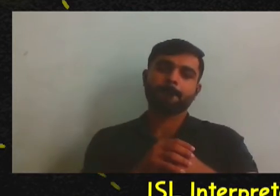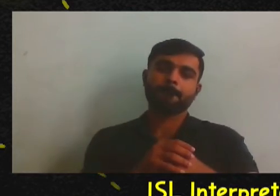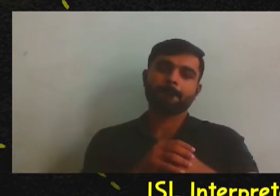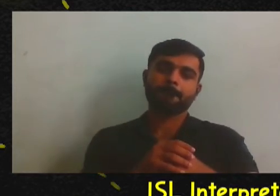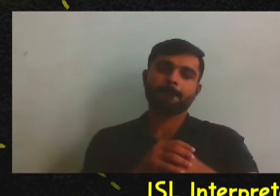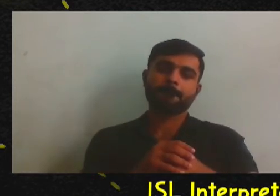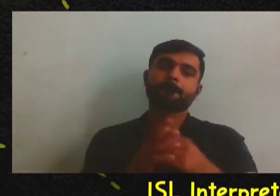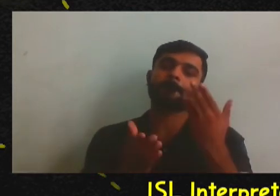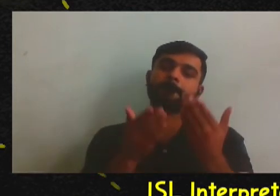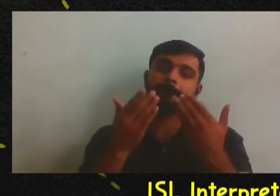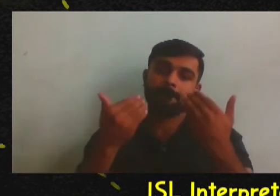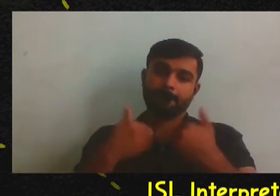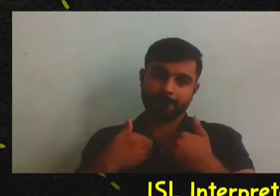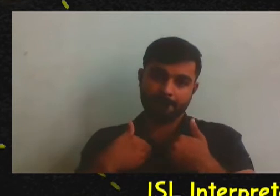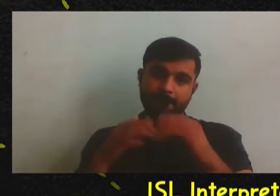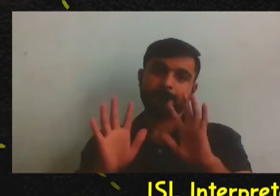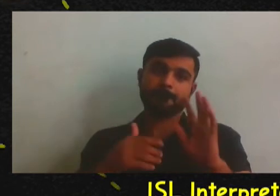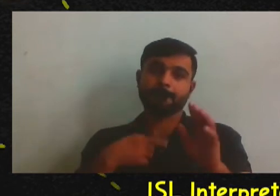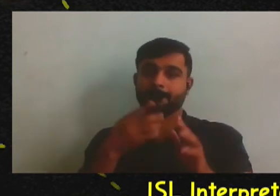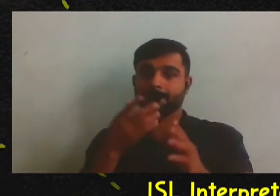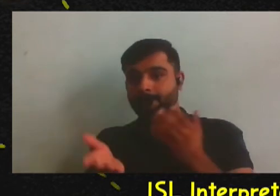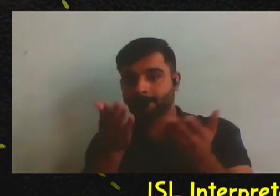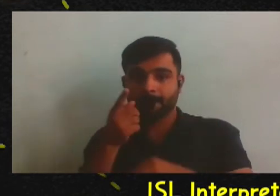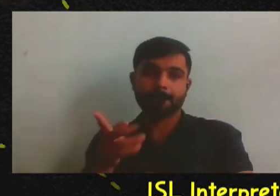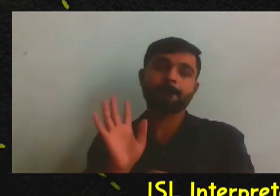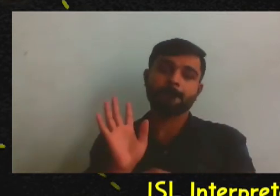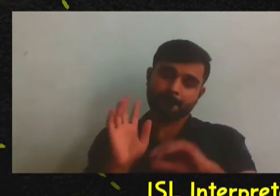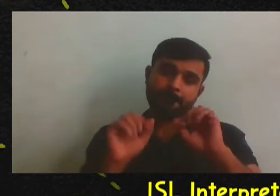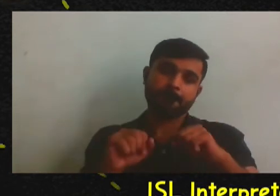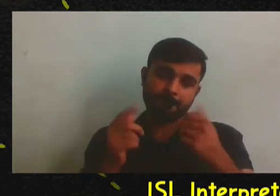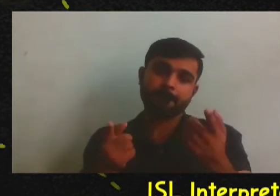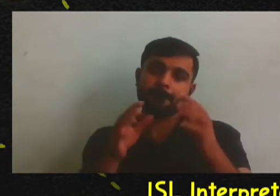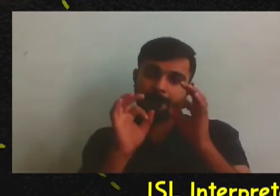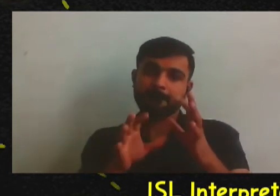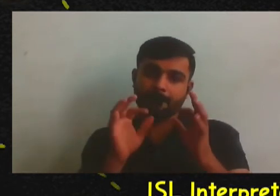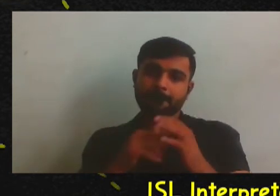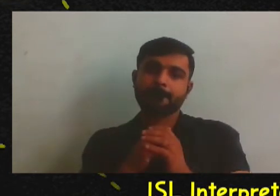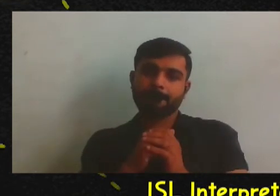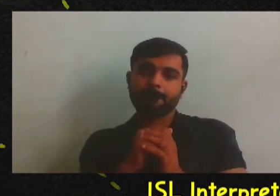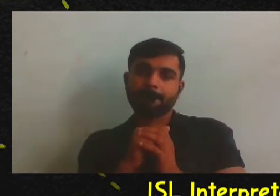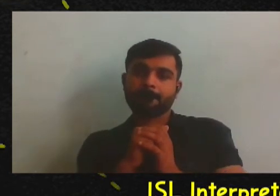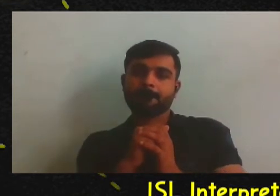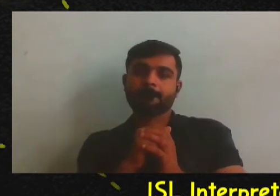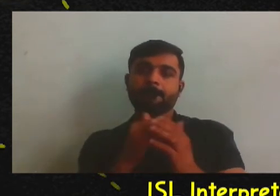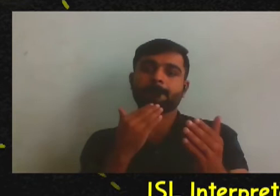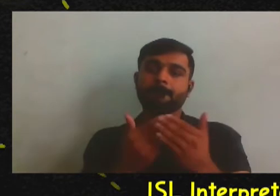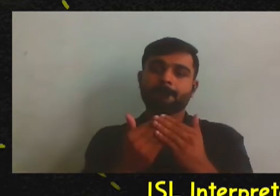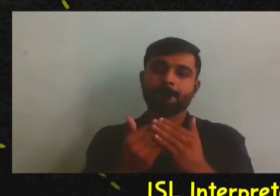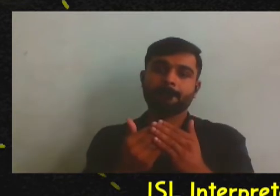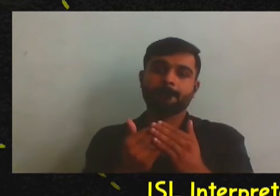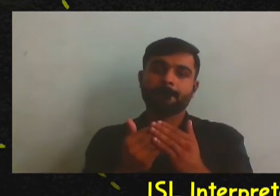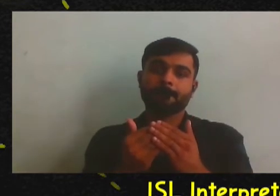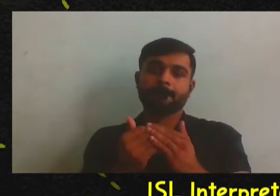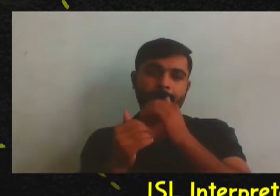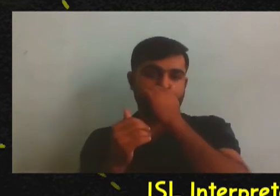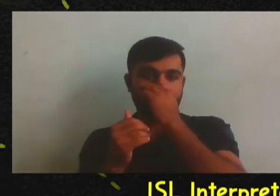It could be me. It could be me, it may not, but you should not give up. Exactly. Thank you, Vinay. I want to, sorry, go